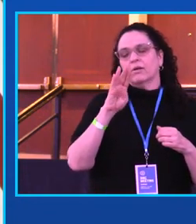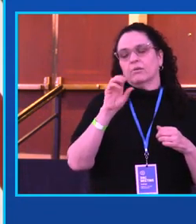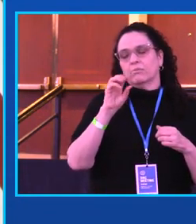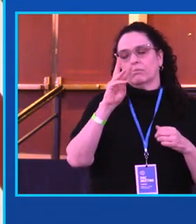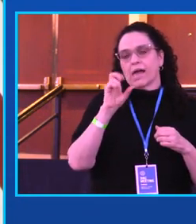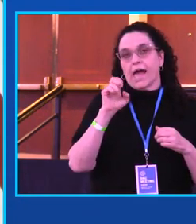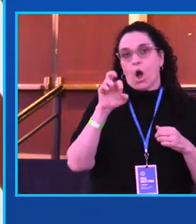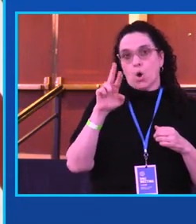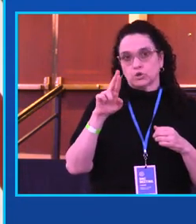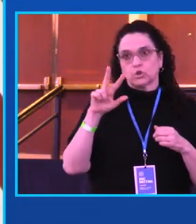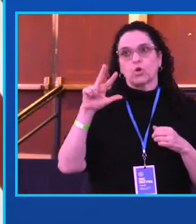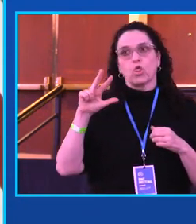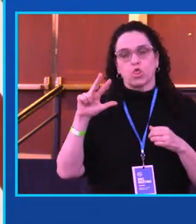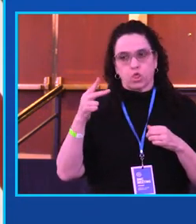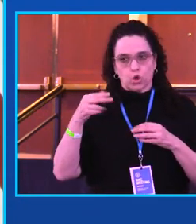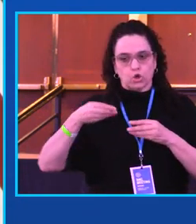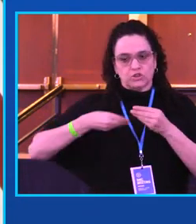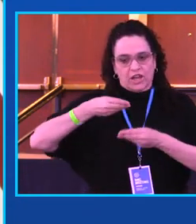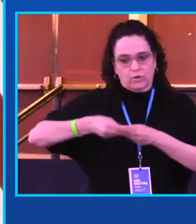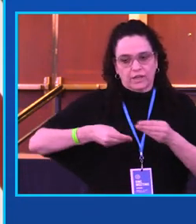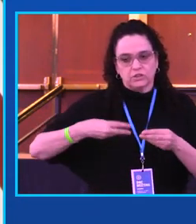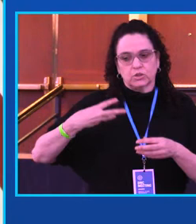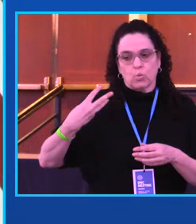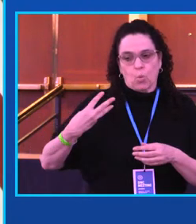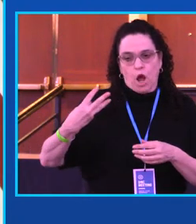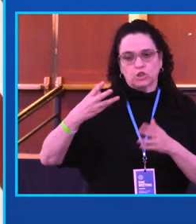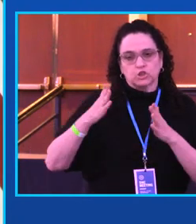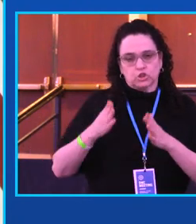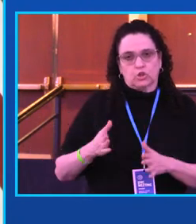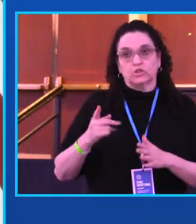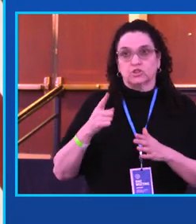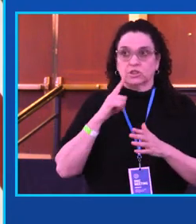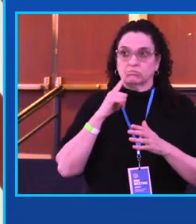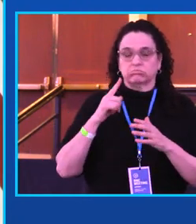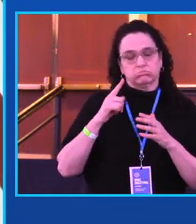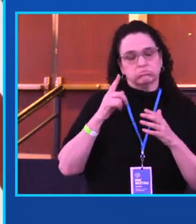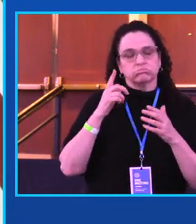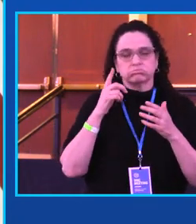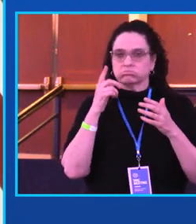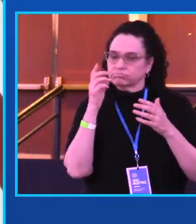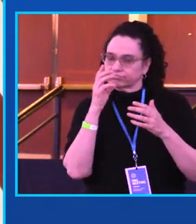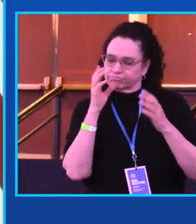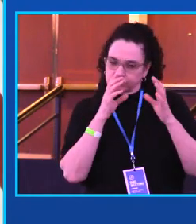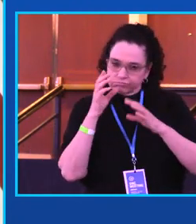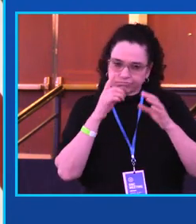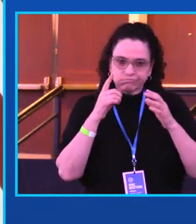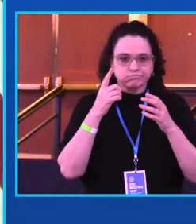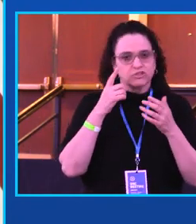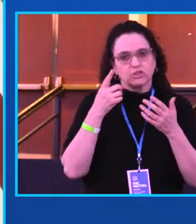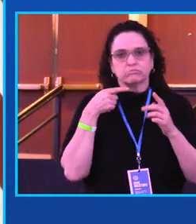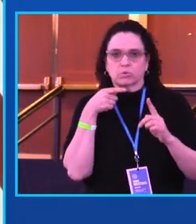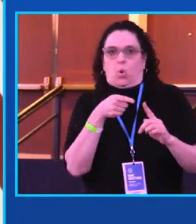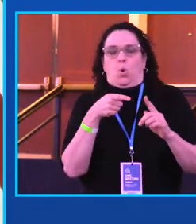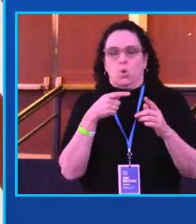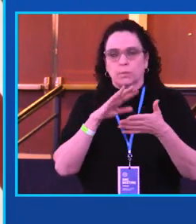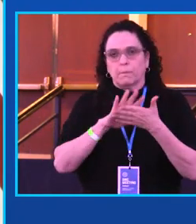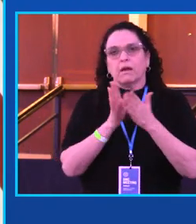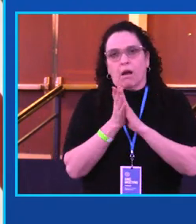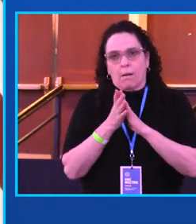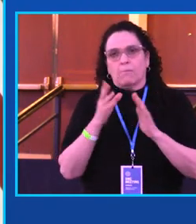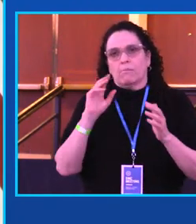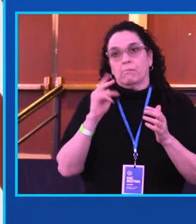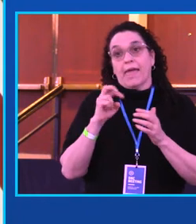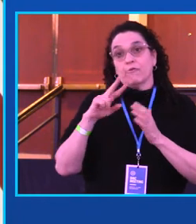third history-making term. Our city council, comprised of 13